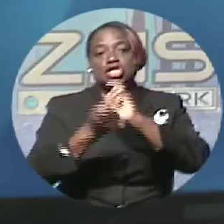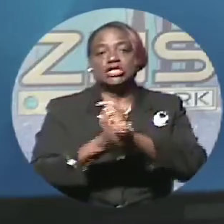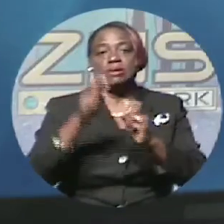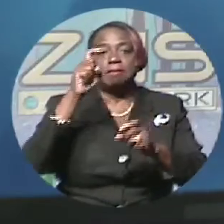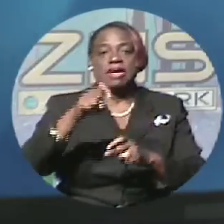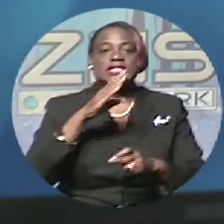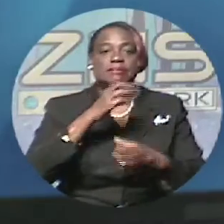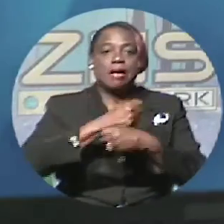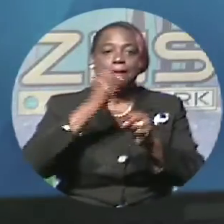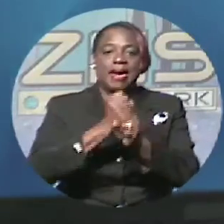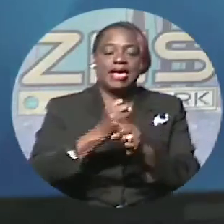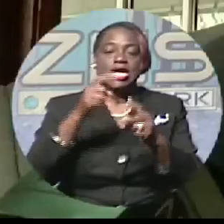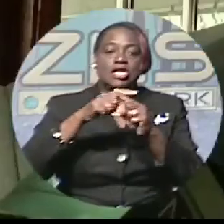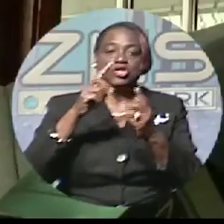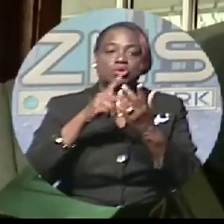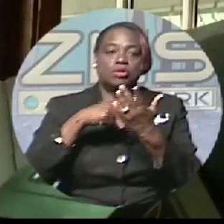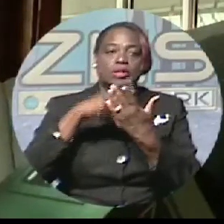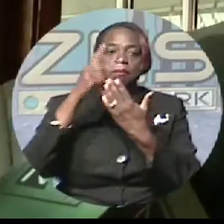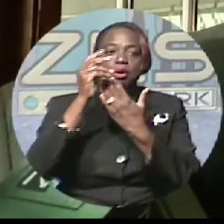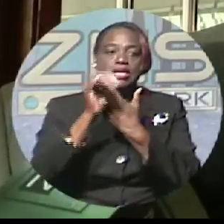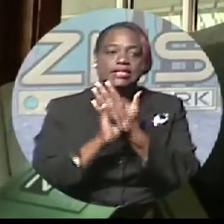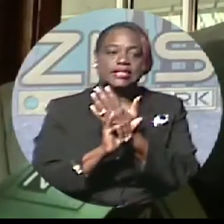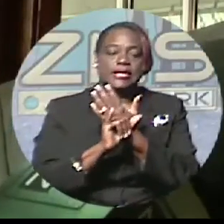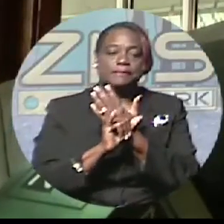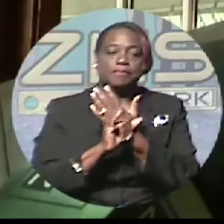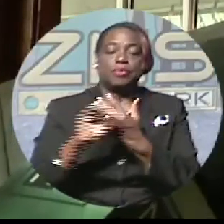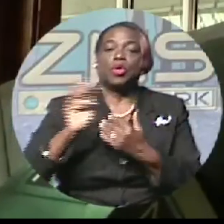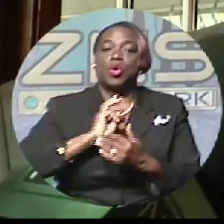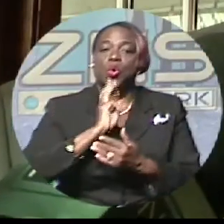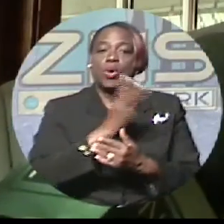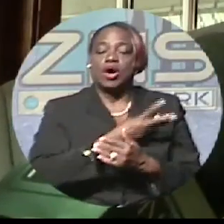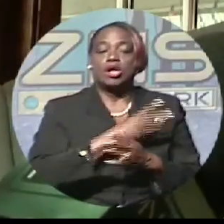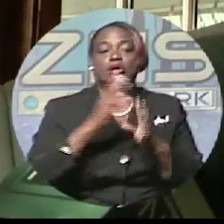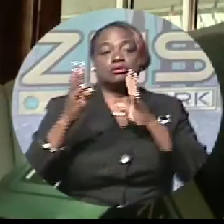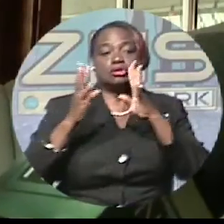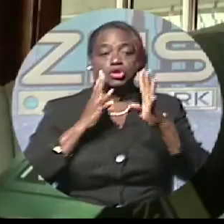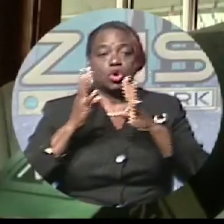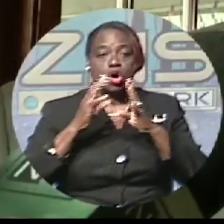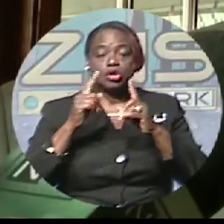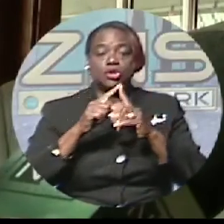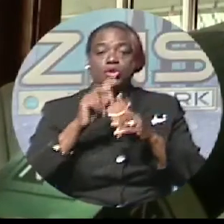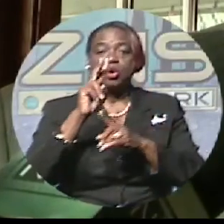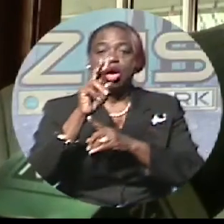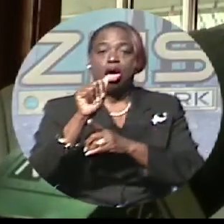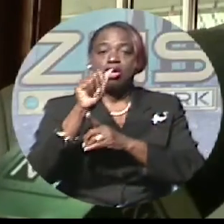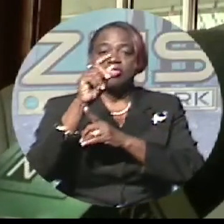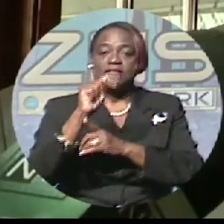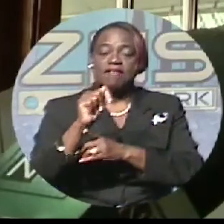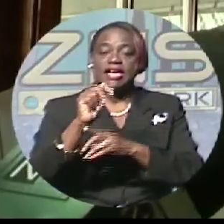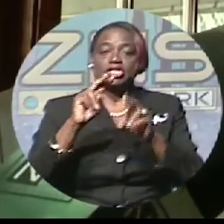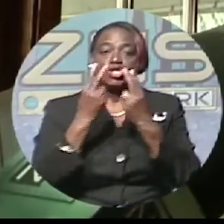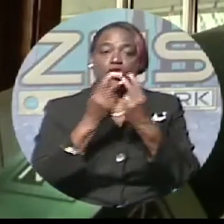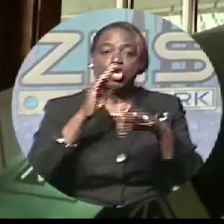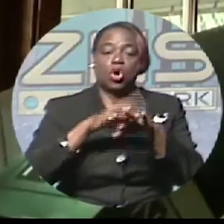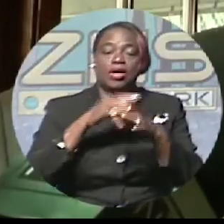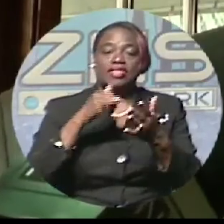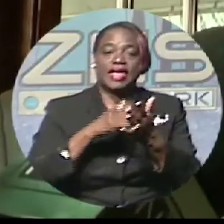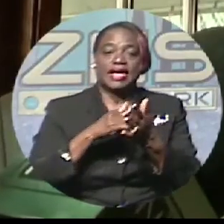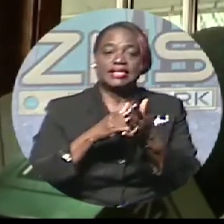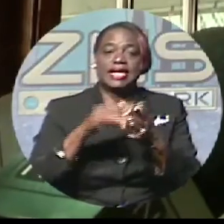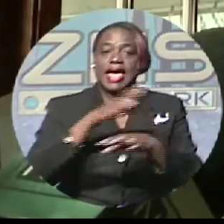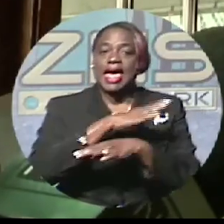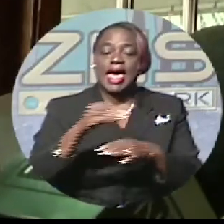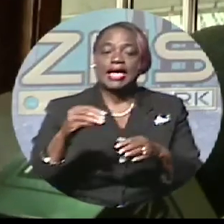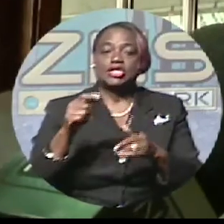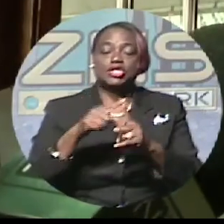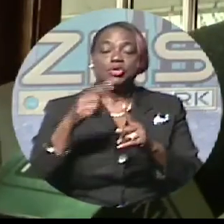policy. We are going to have some discussions with the VAT unit on that and with the government to see if there's a way that they will consider